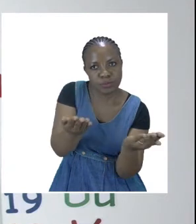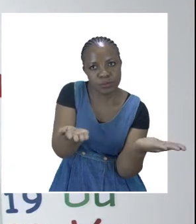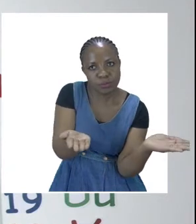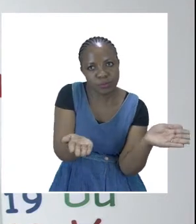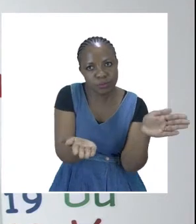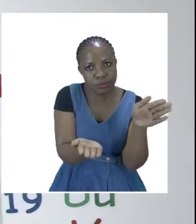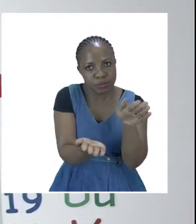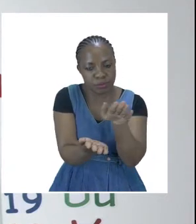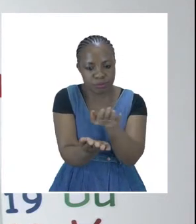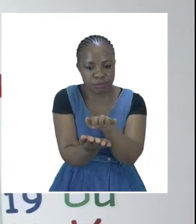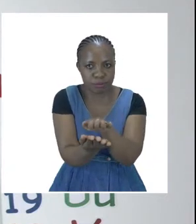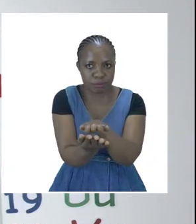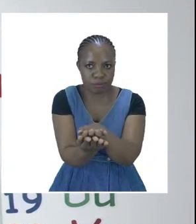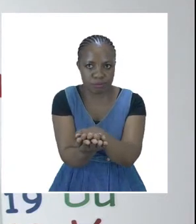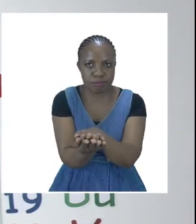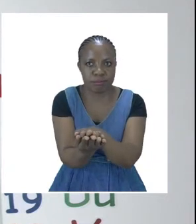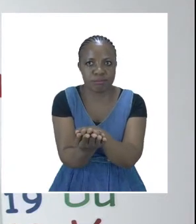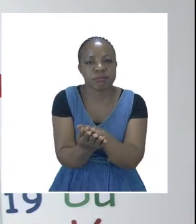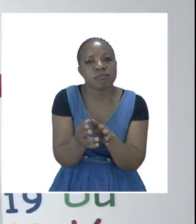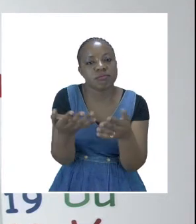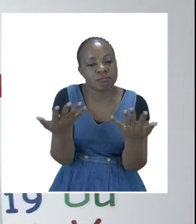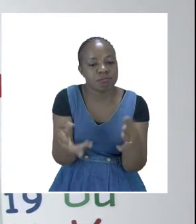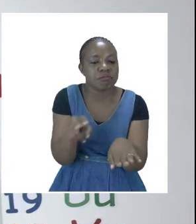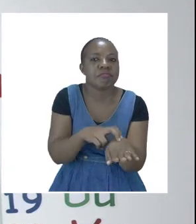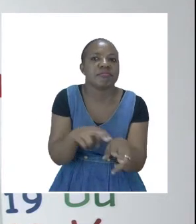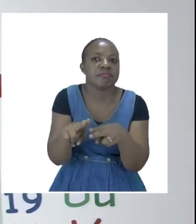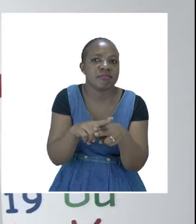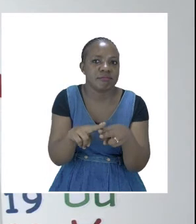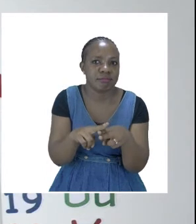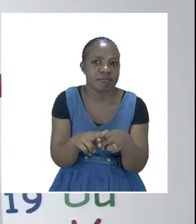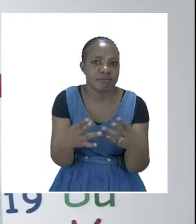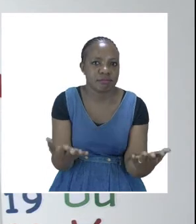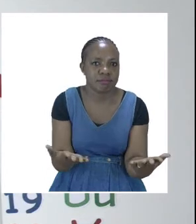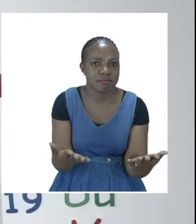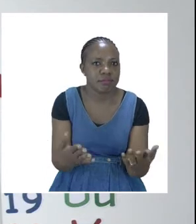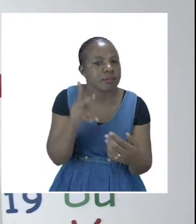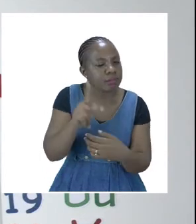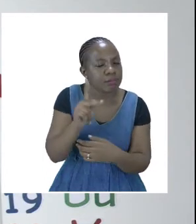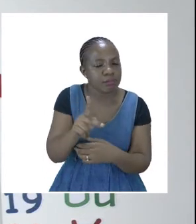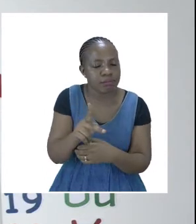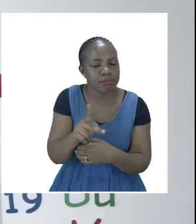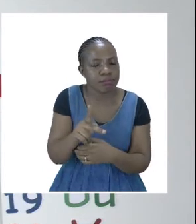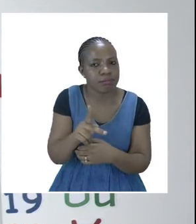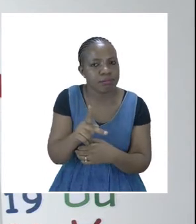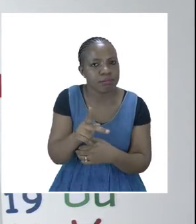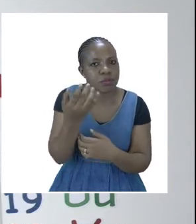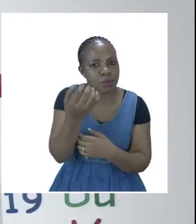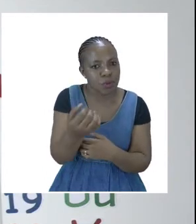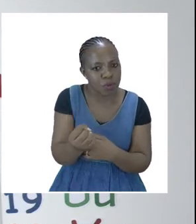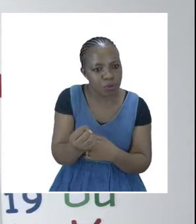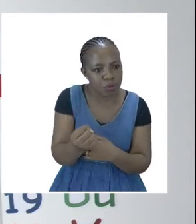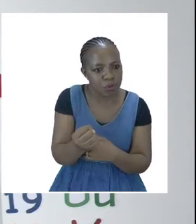it for ready to use. But there is more. We are also available on